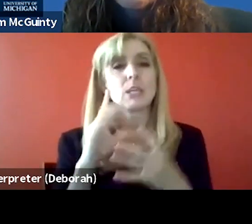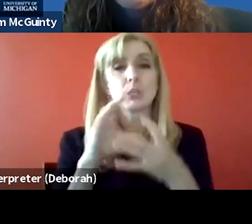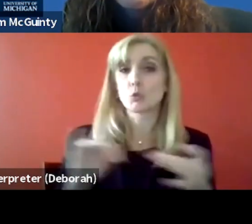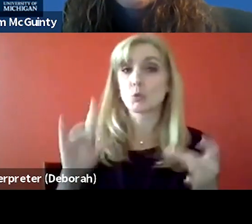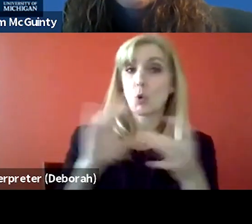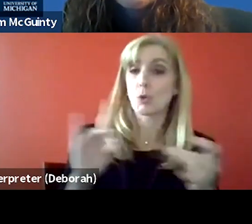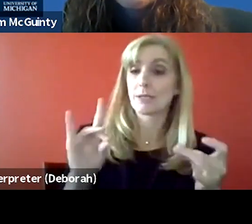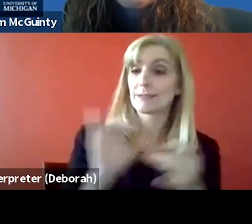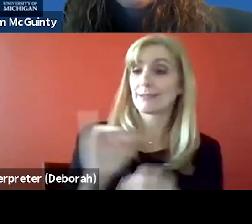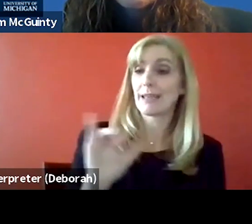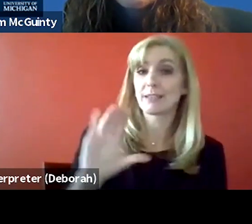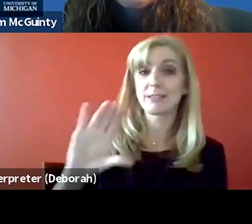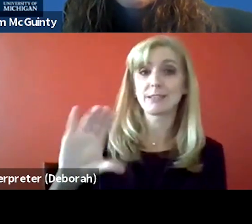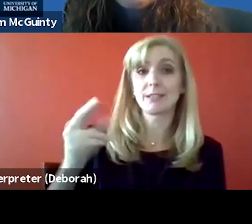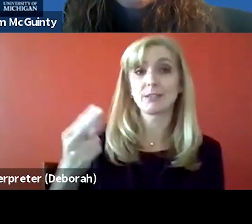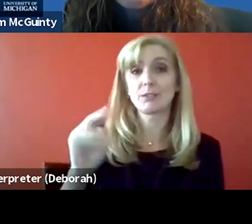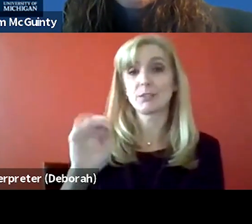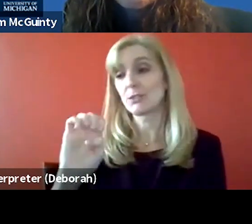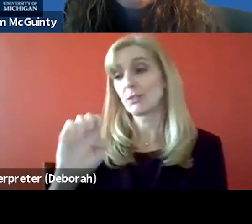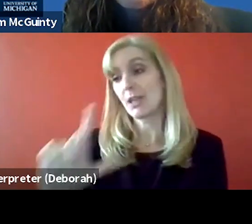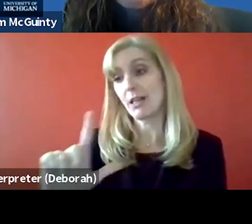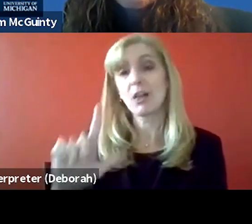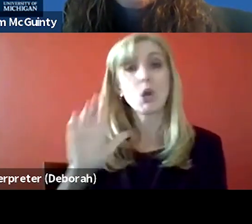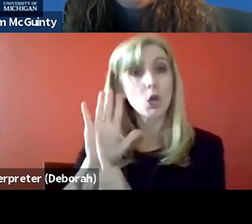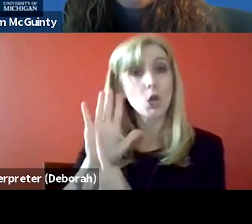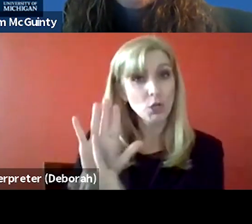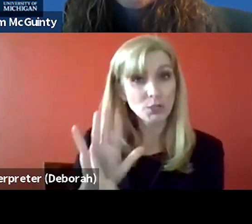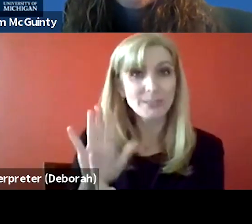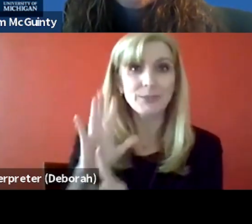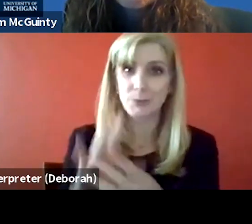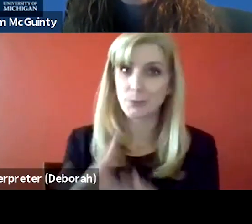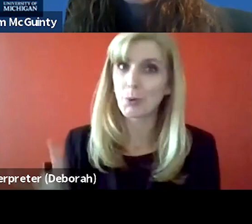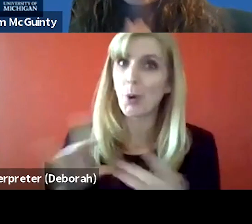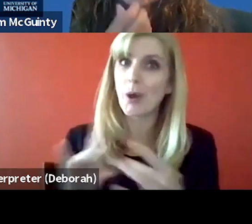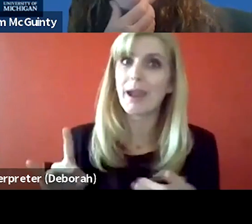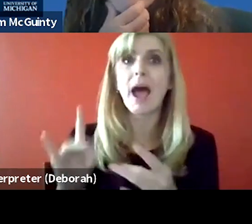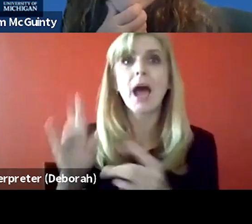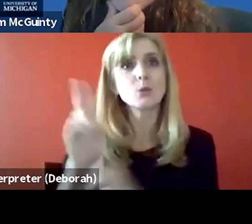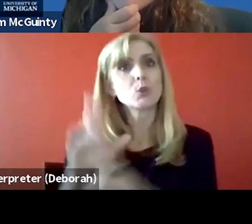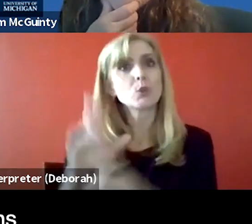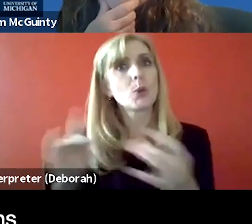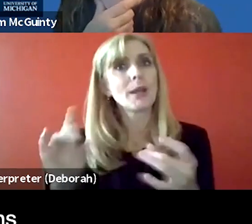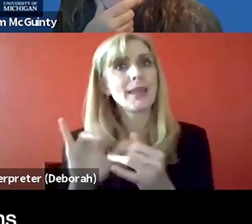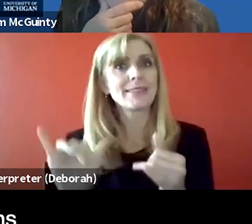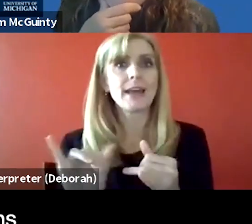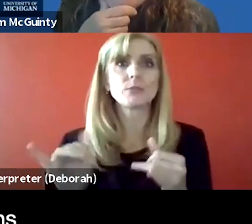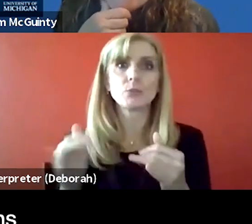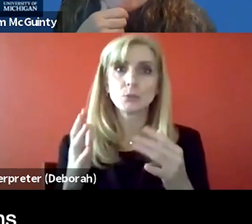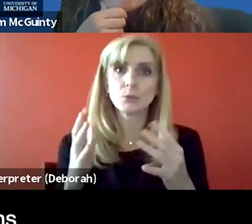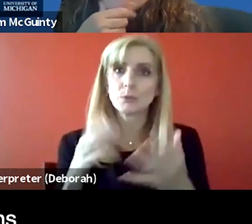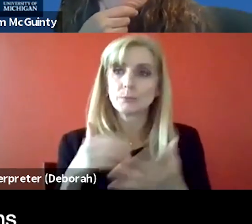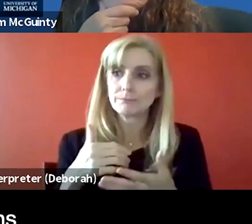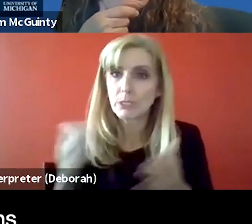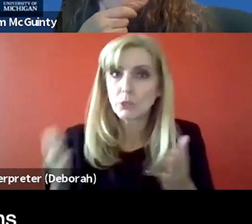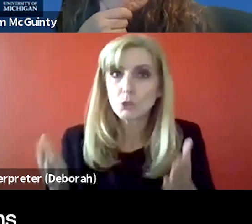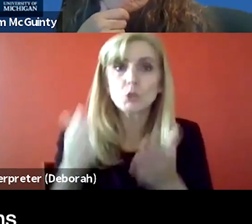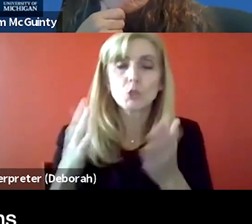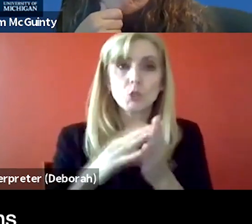Chanel's are, I frequently use stories like that as a way to get students to seek out